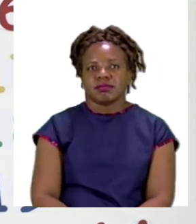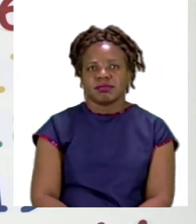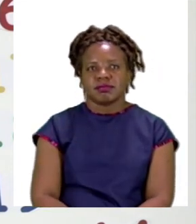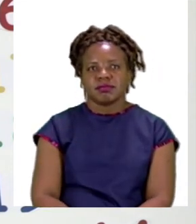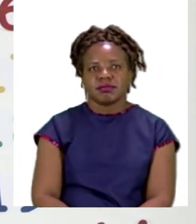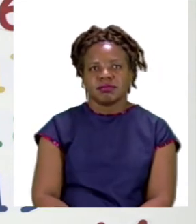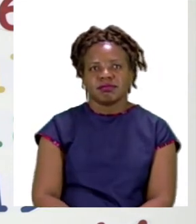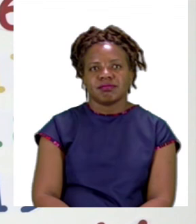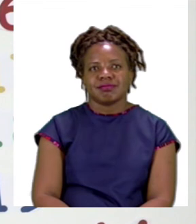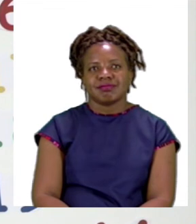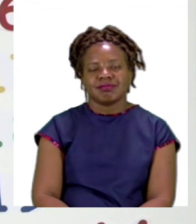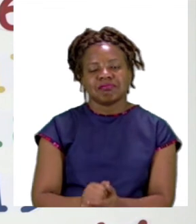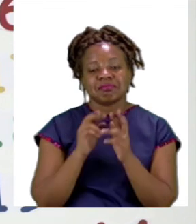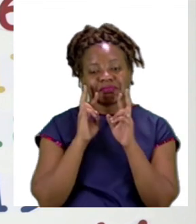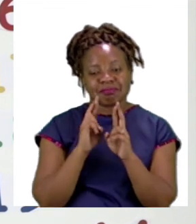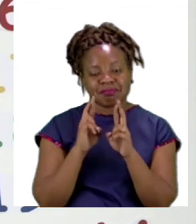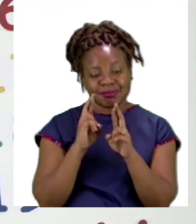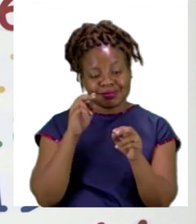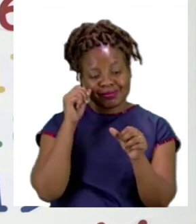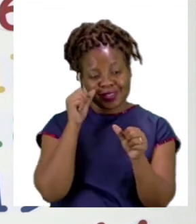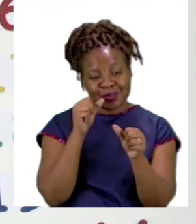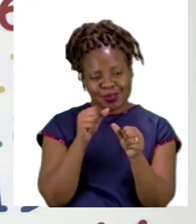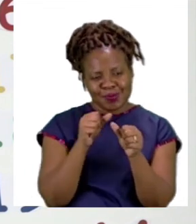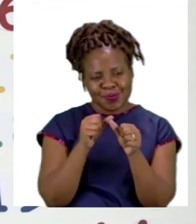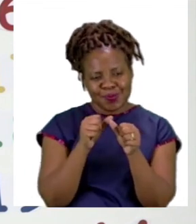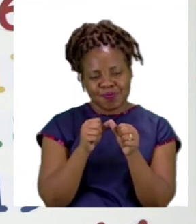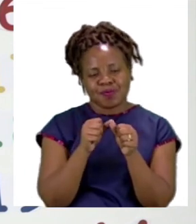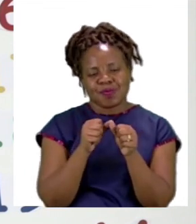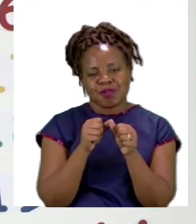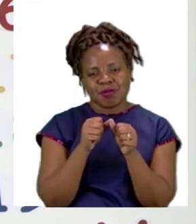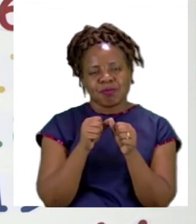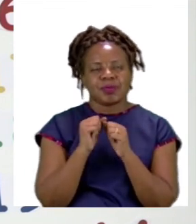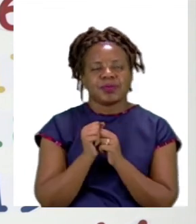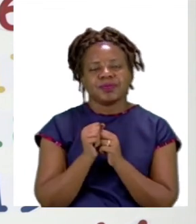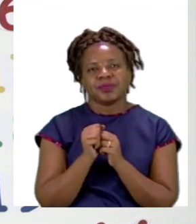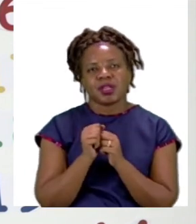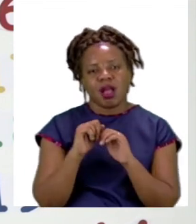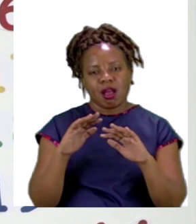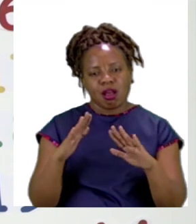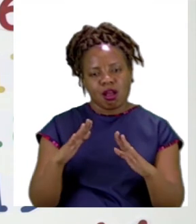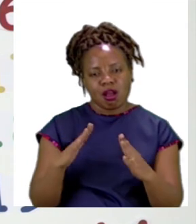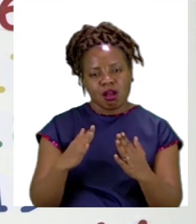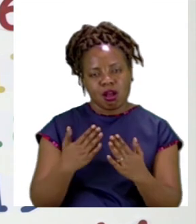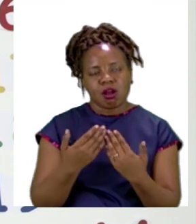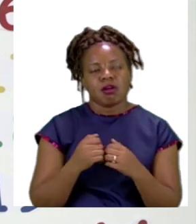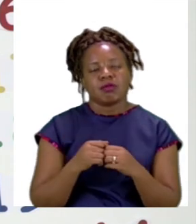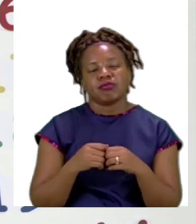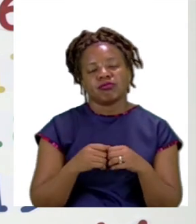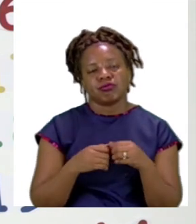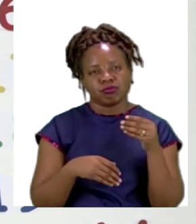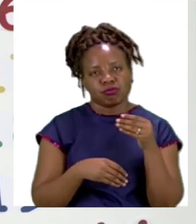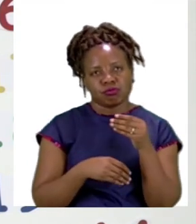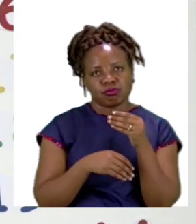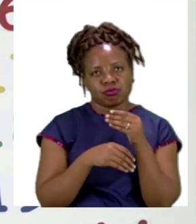933. Now I hope you remember all the steps that we're taking for this one. Remember, we carry on when we have